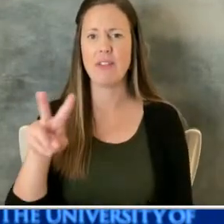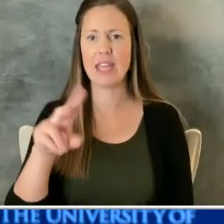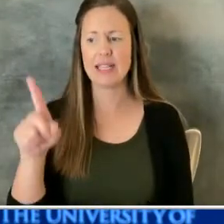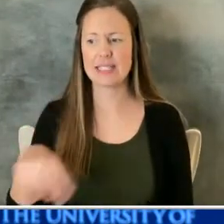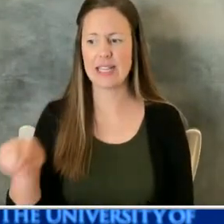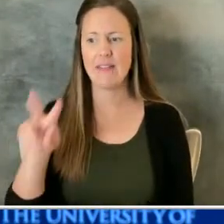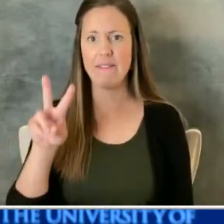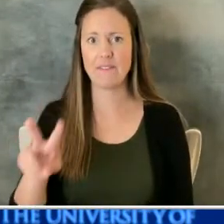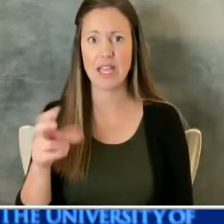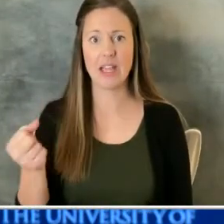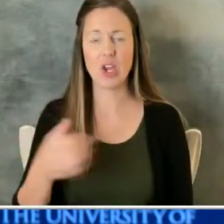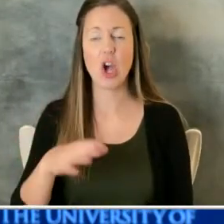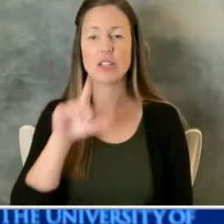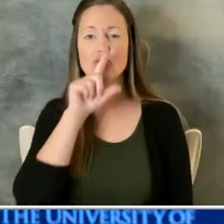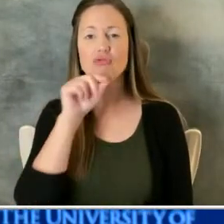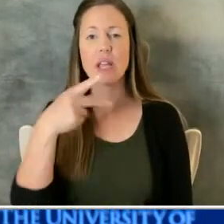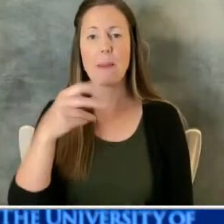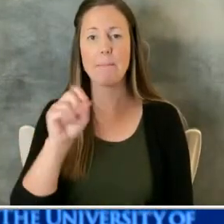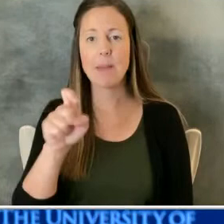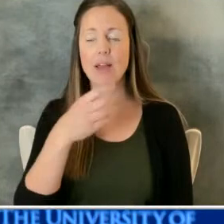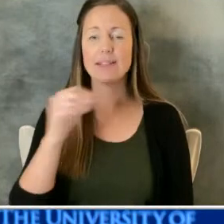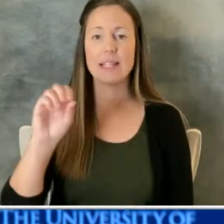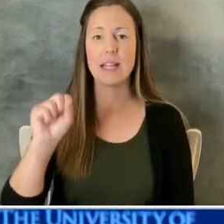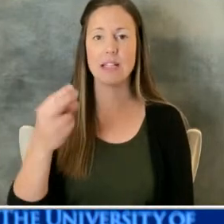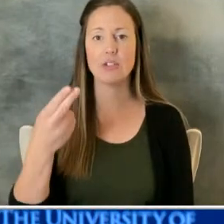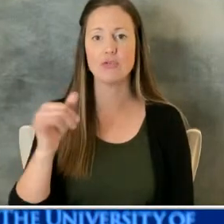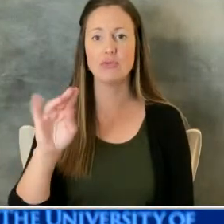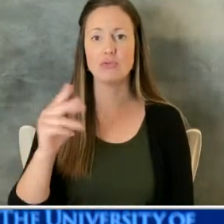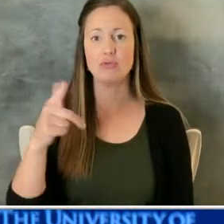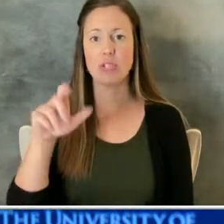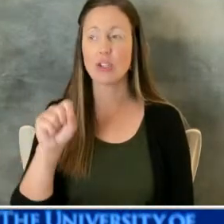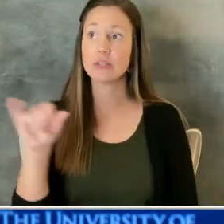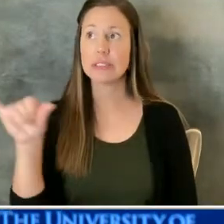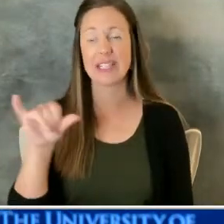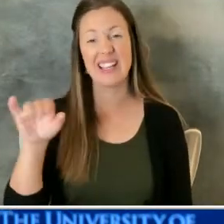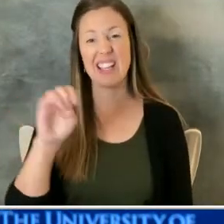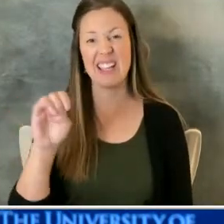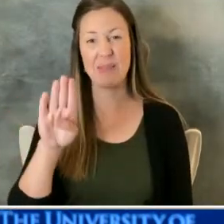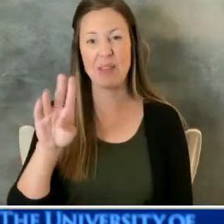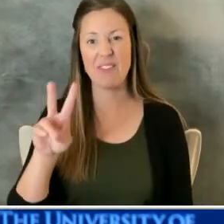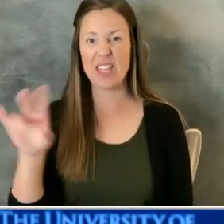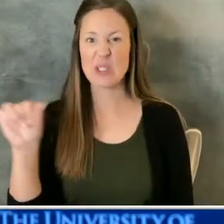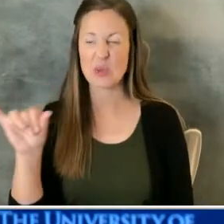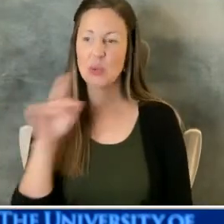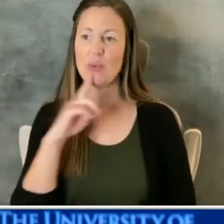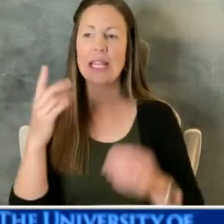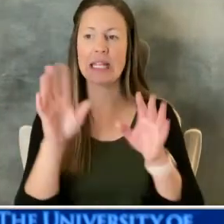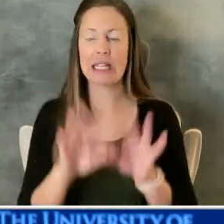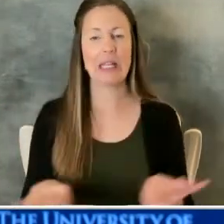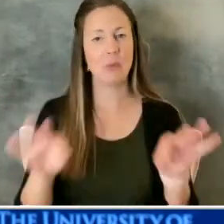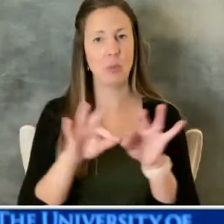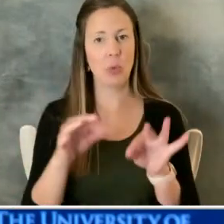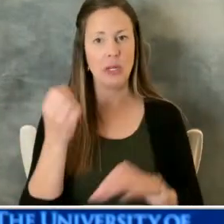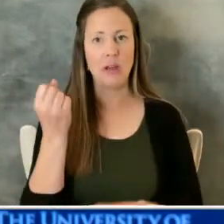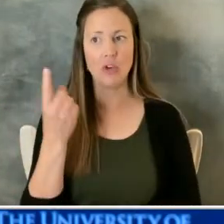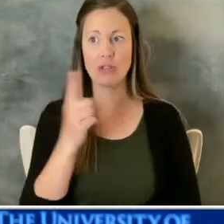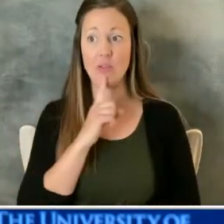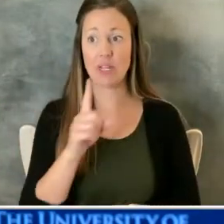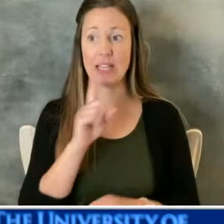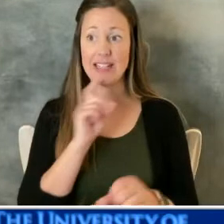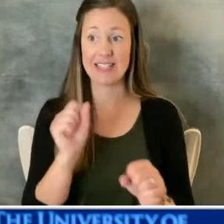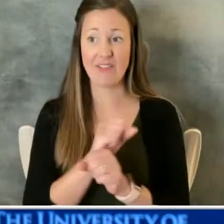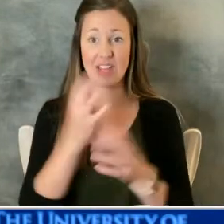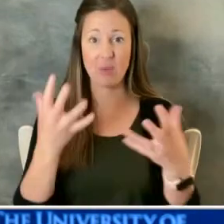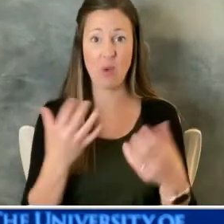shingles, but also other viruses like EBV. So I think it is important to understand that. We certainly want to take all of these things into account.